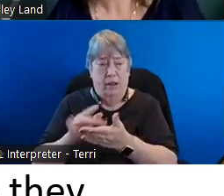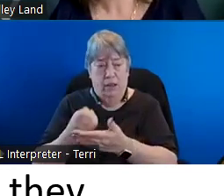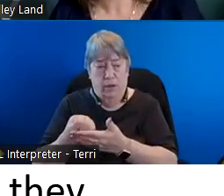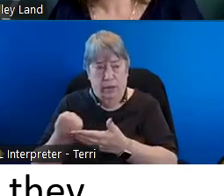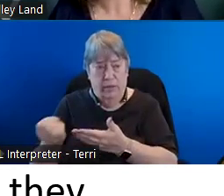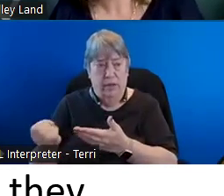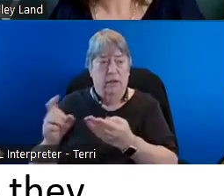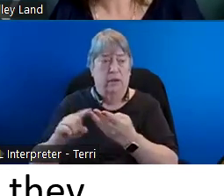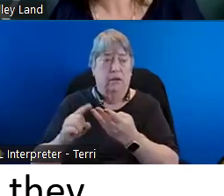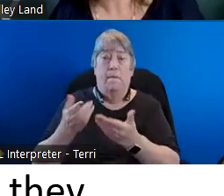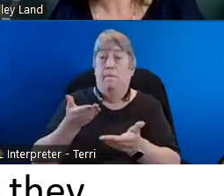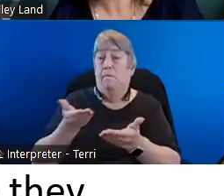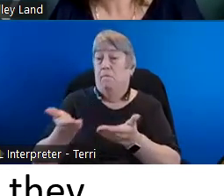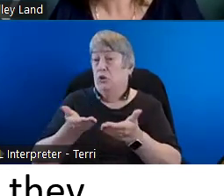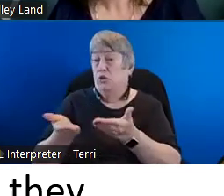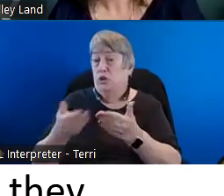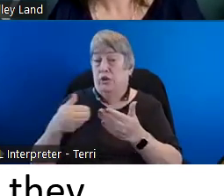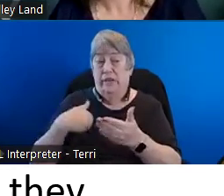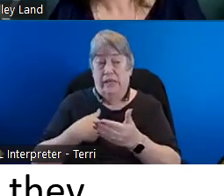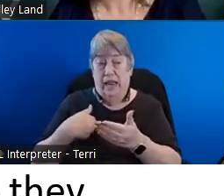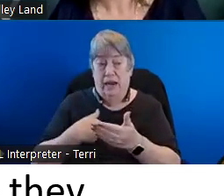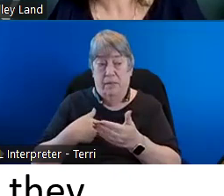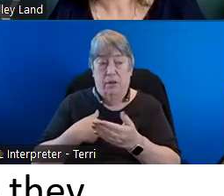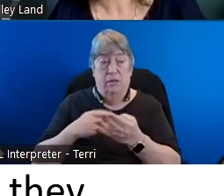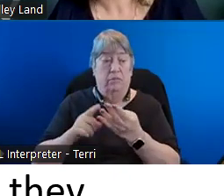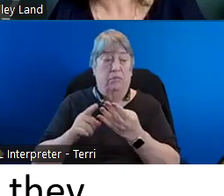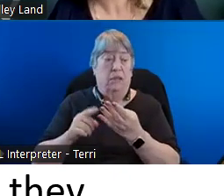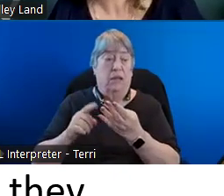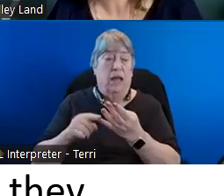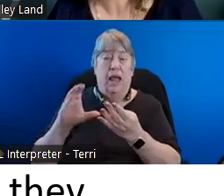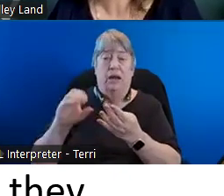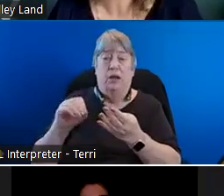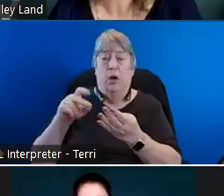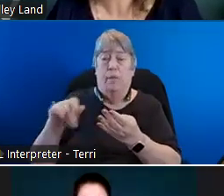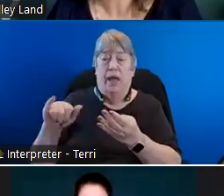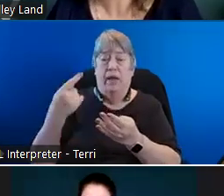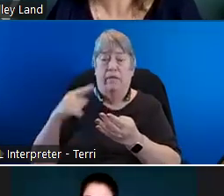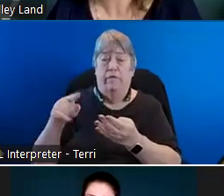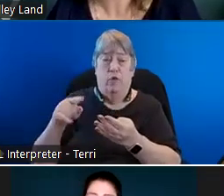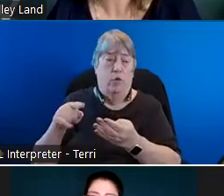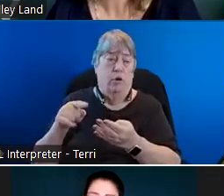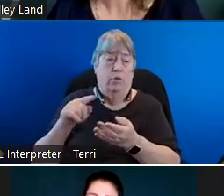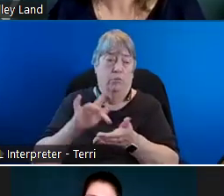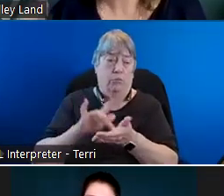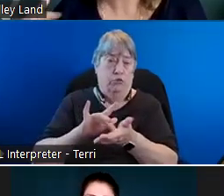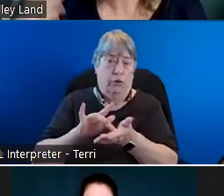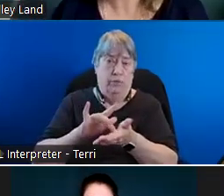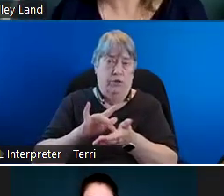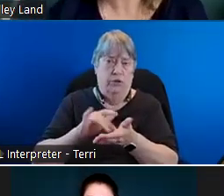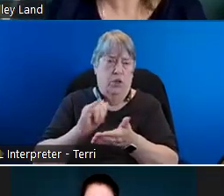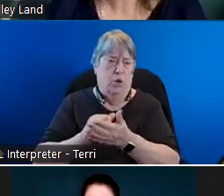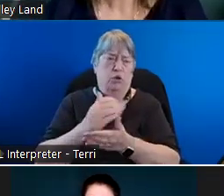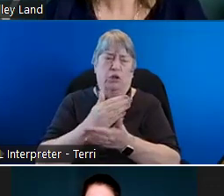maybe a service animal and the care, and co-pays for prescriptions. Those are just some of the immediate ones that we know